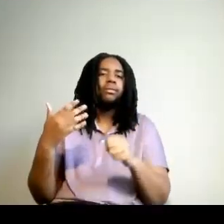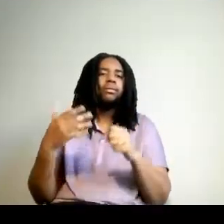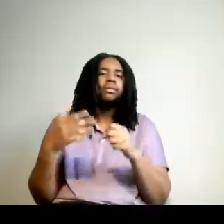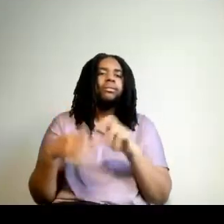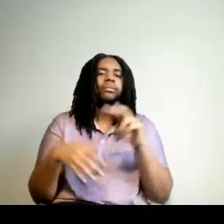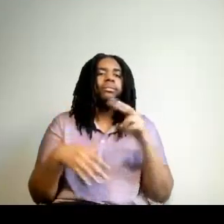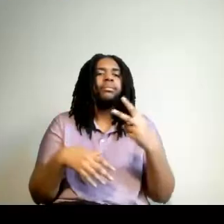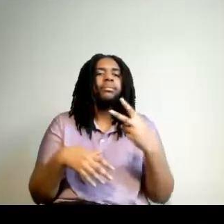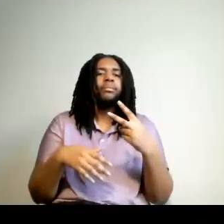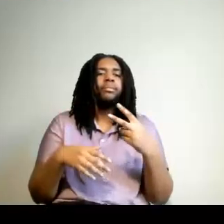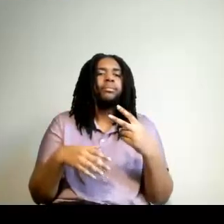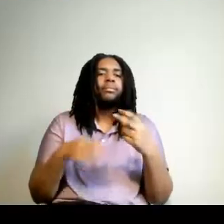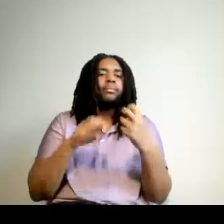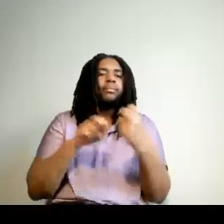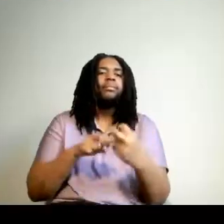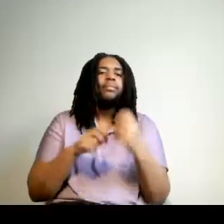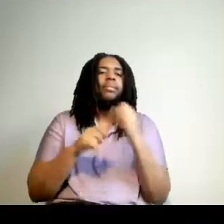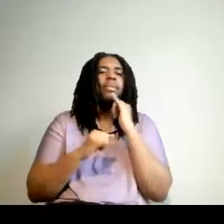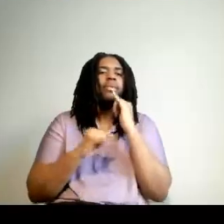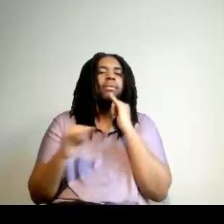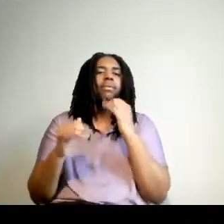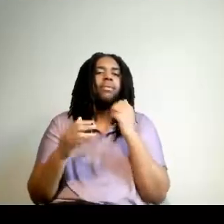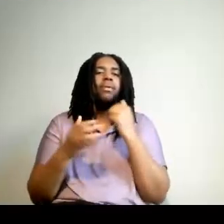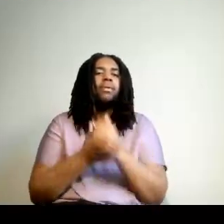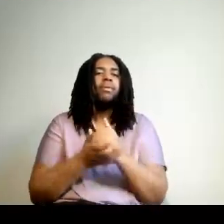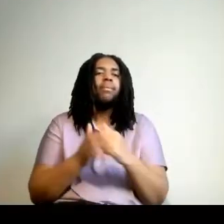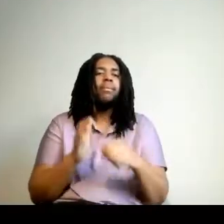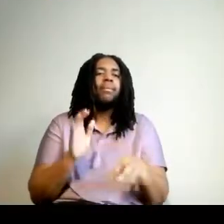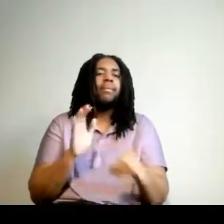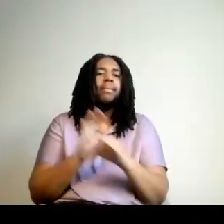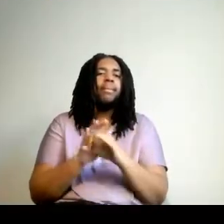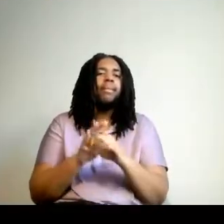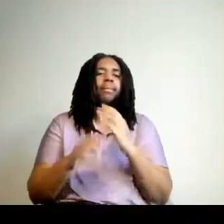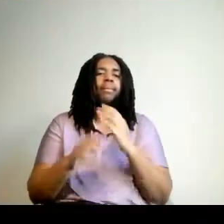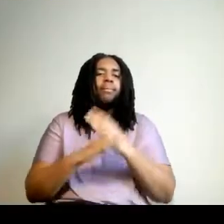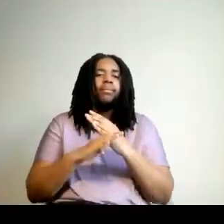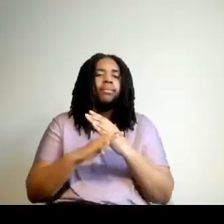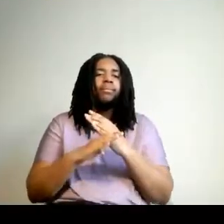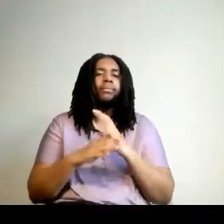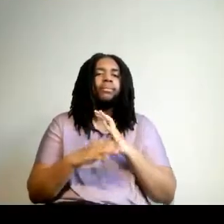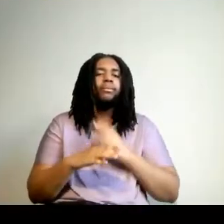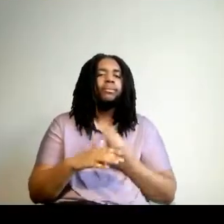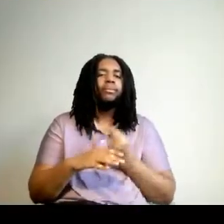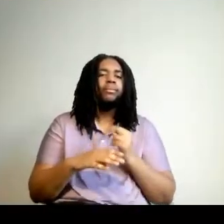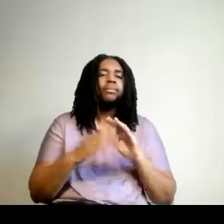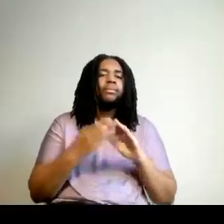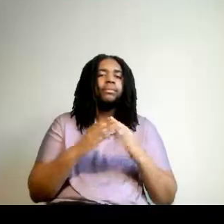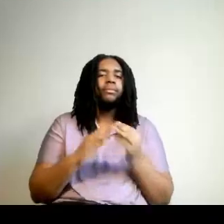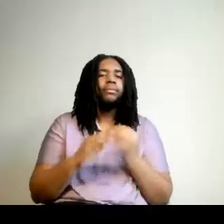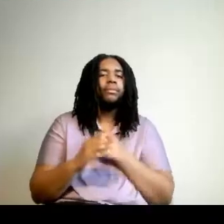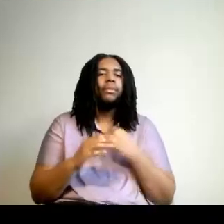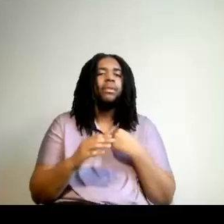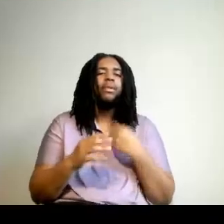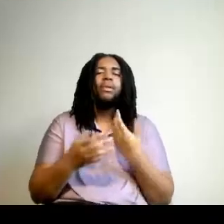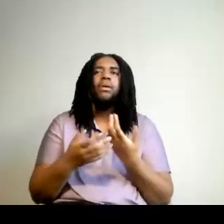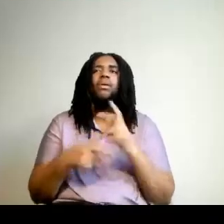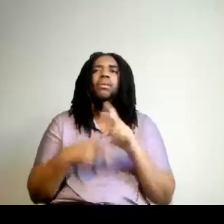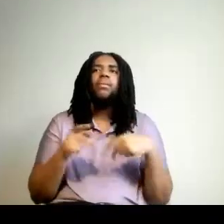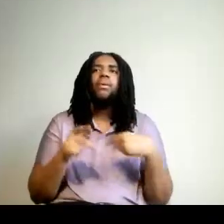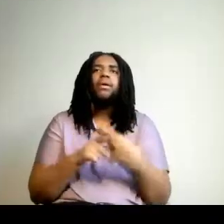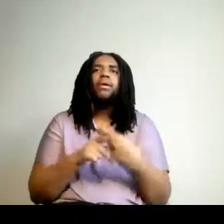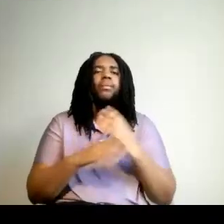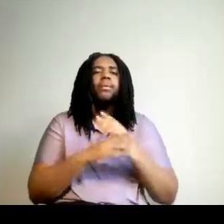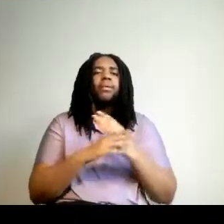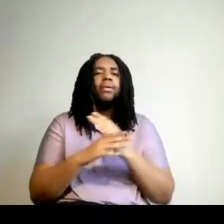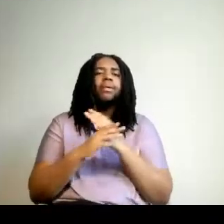community members to identify barriers. Transgender, non-binary community members, to see what kind of barriers are they facing when they are